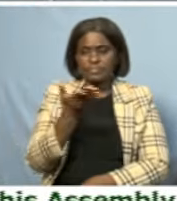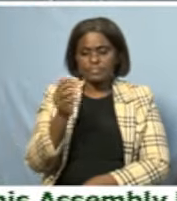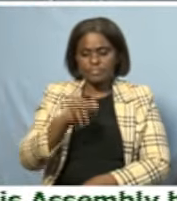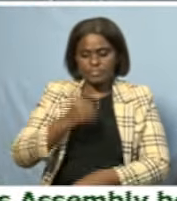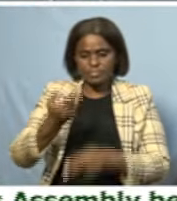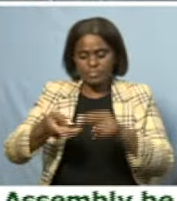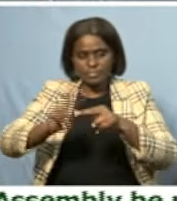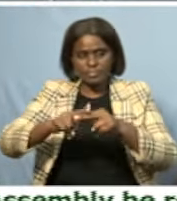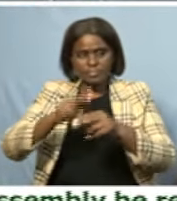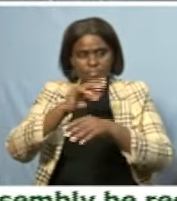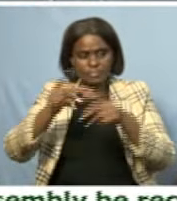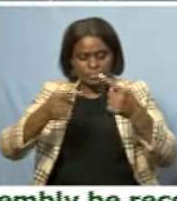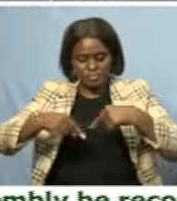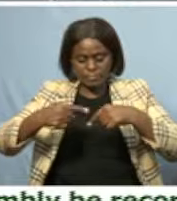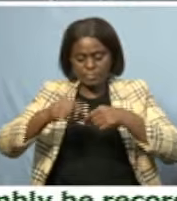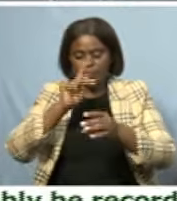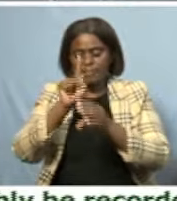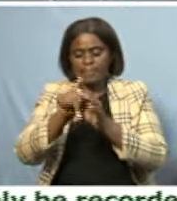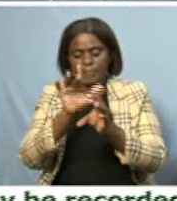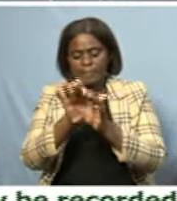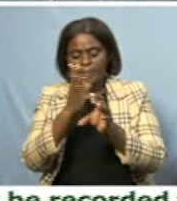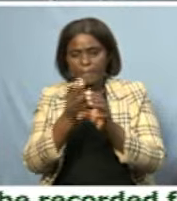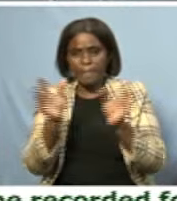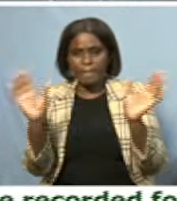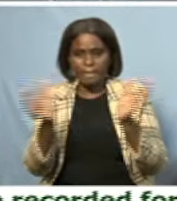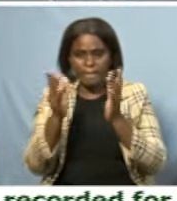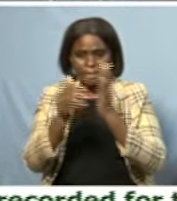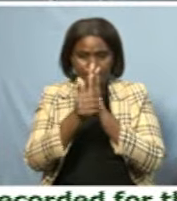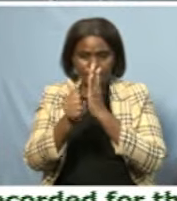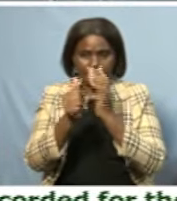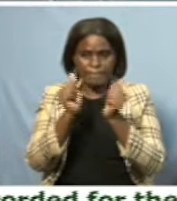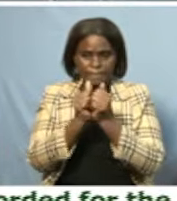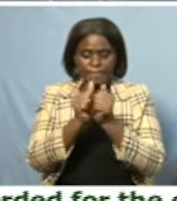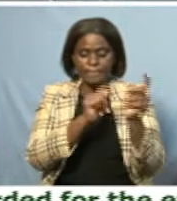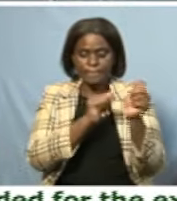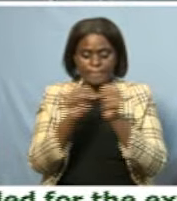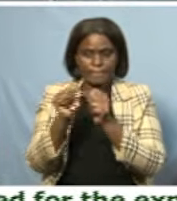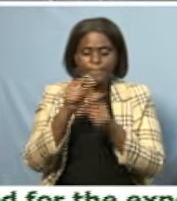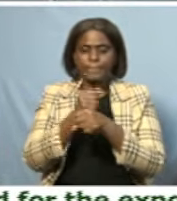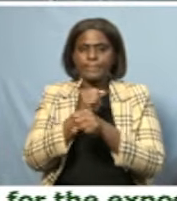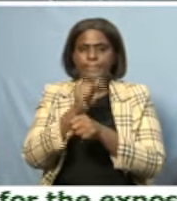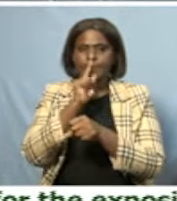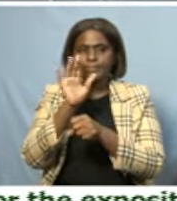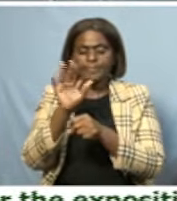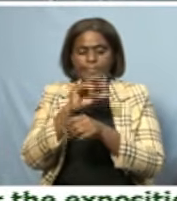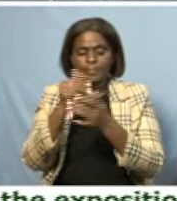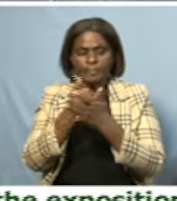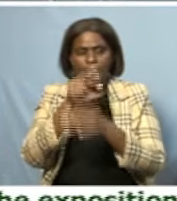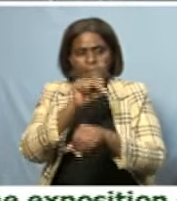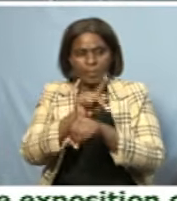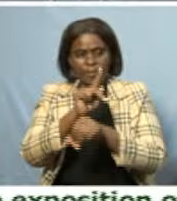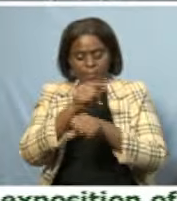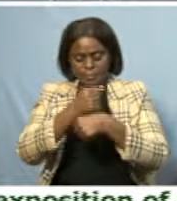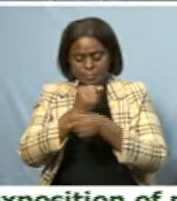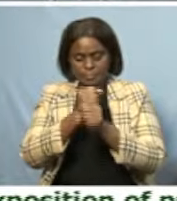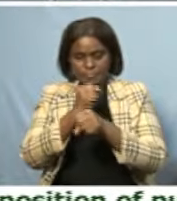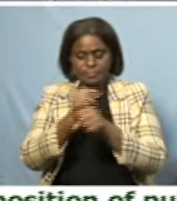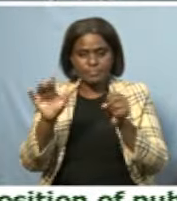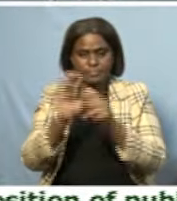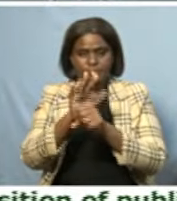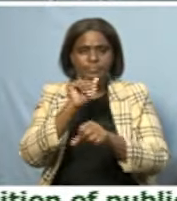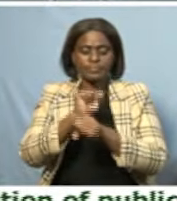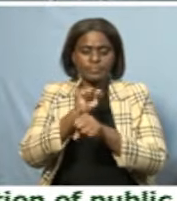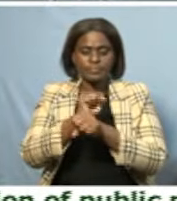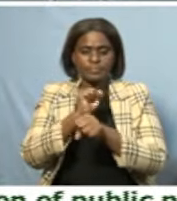increasing local contractor participation, promoting skills transfer, and ensuring that projects create meaningful